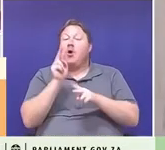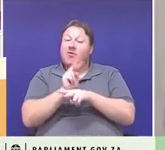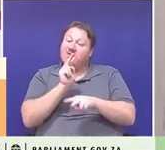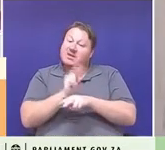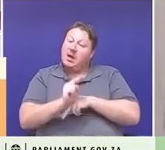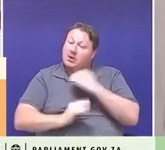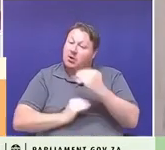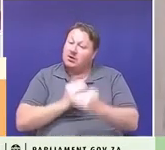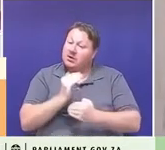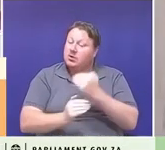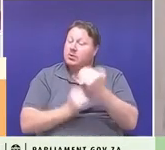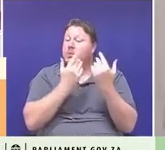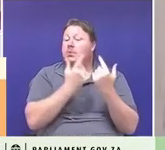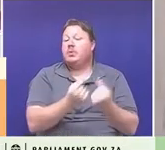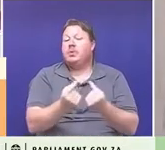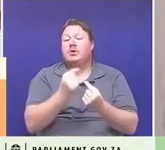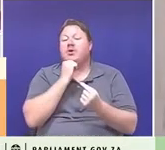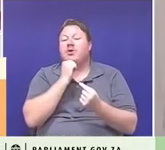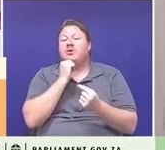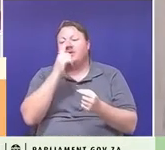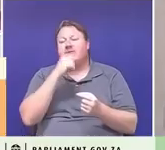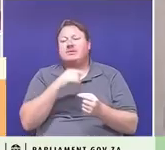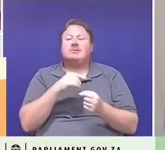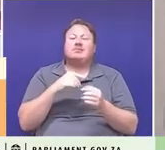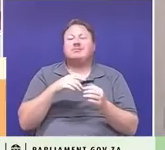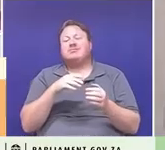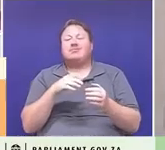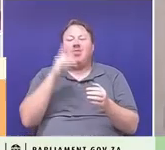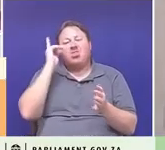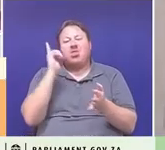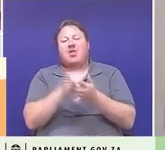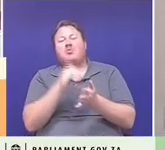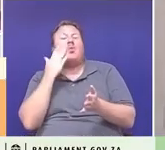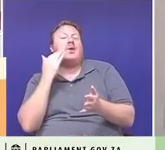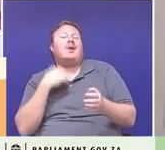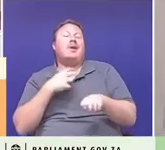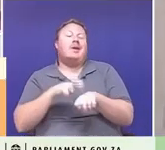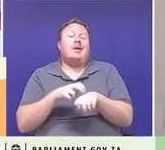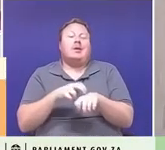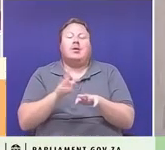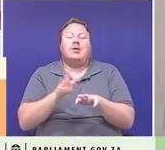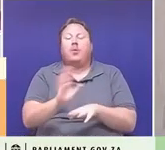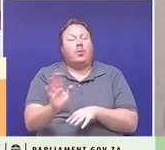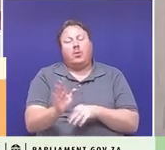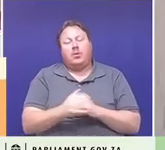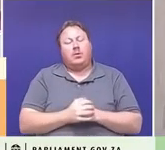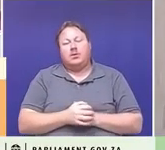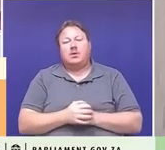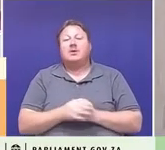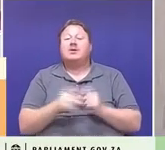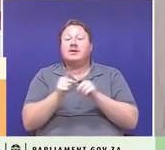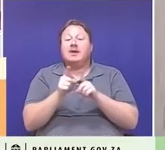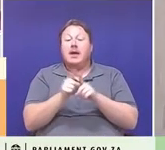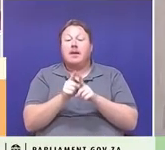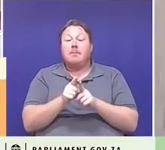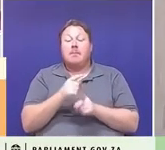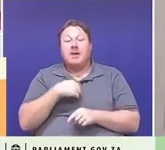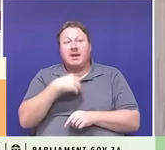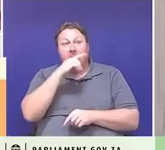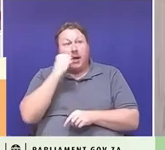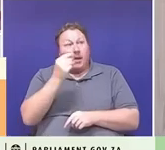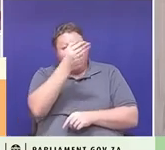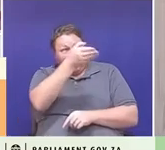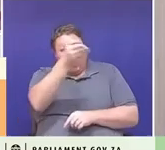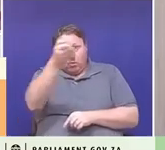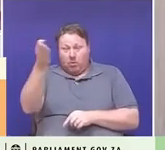continuous, not as and when it is convenient. We must also be prepared to name those